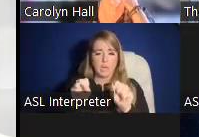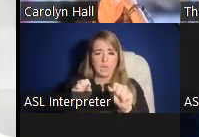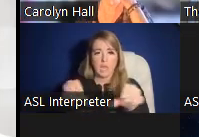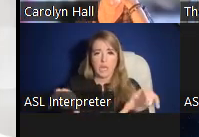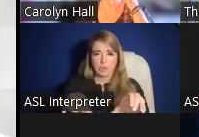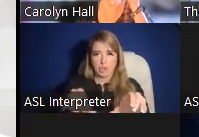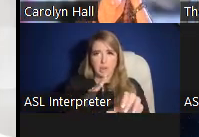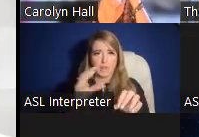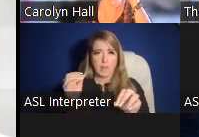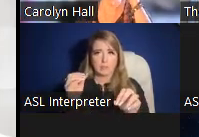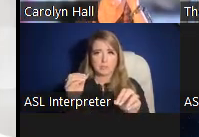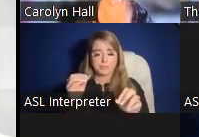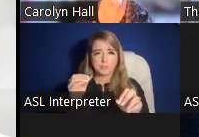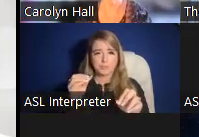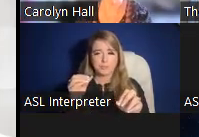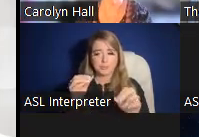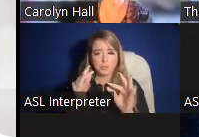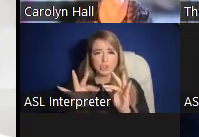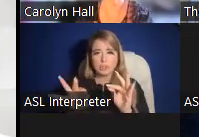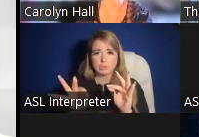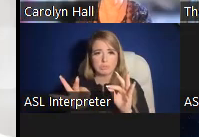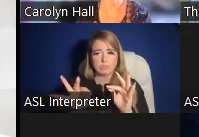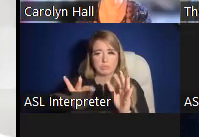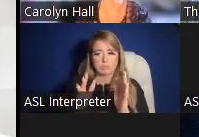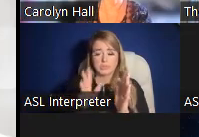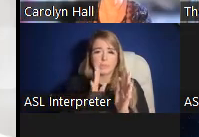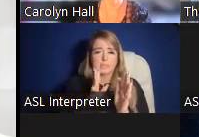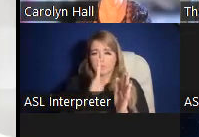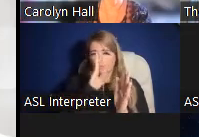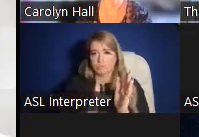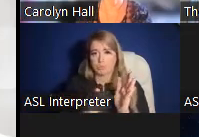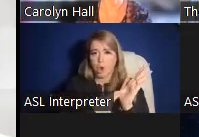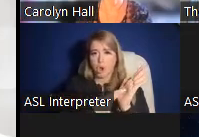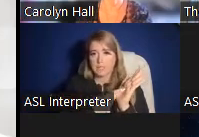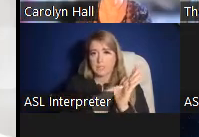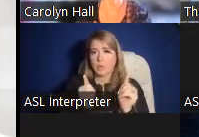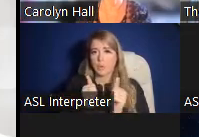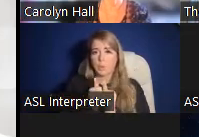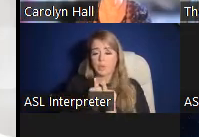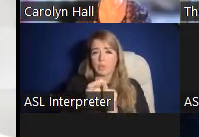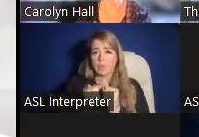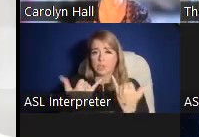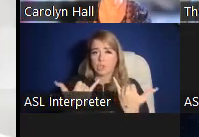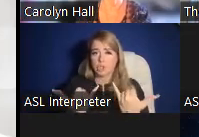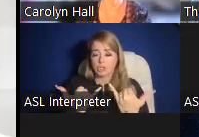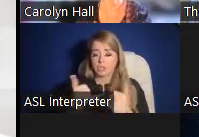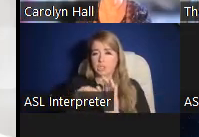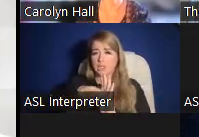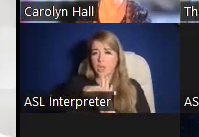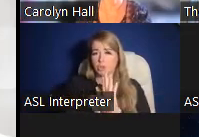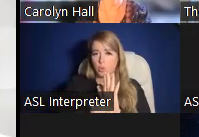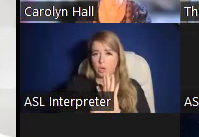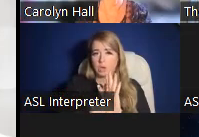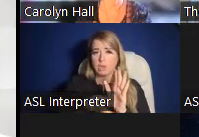And just speaking really frankly, with existing statutory